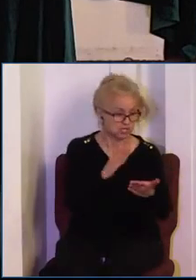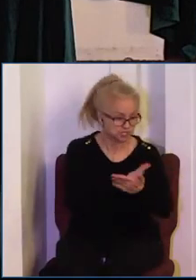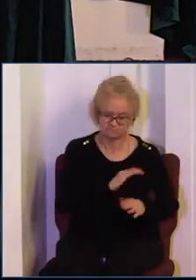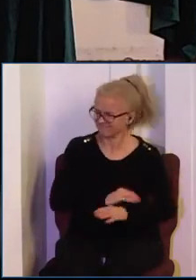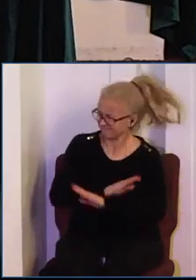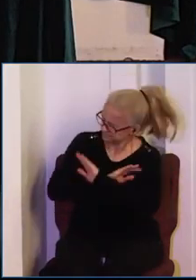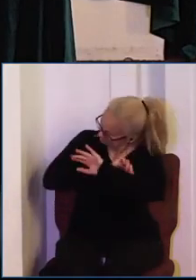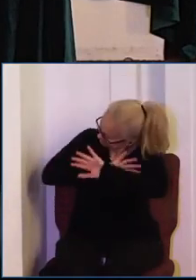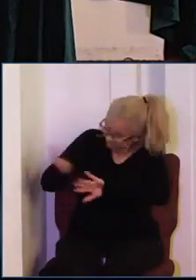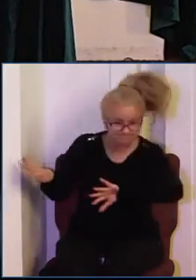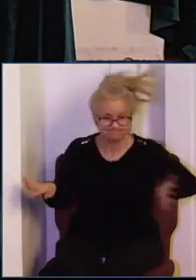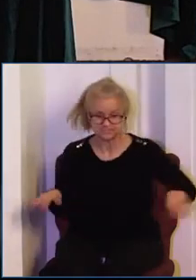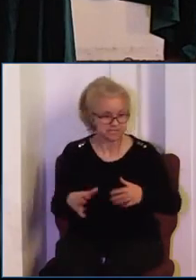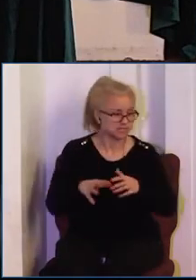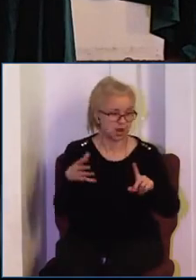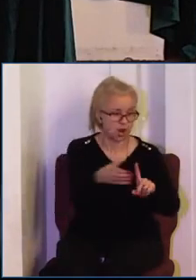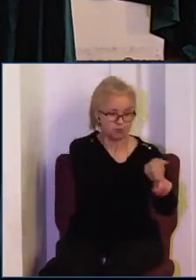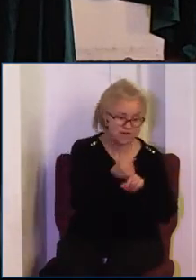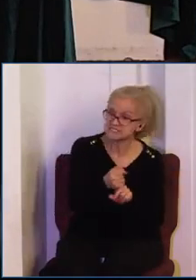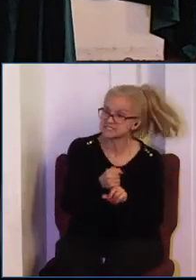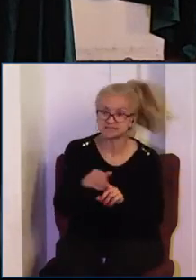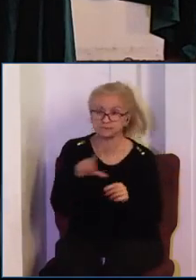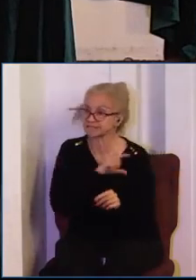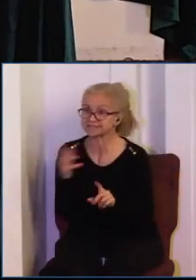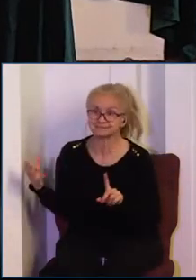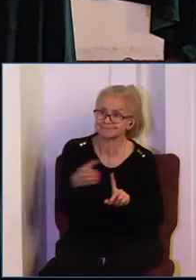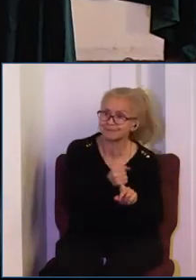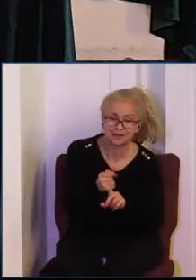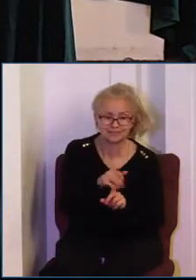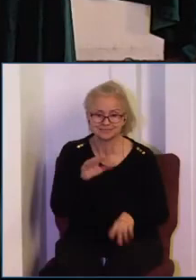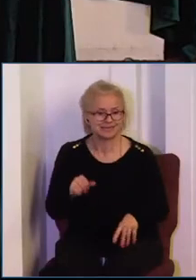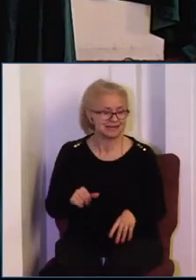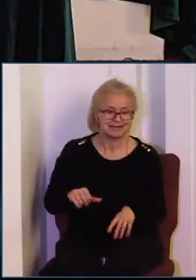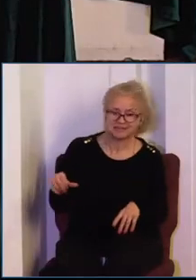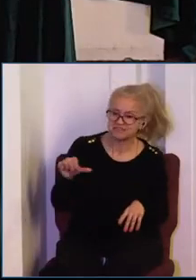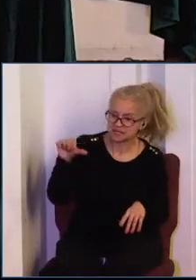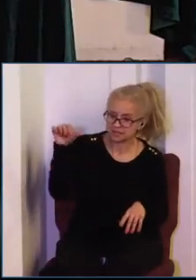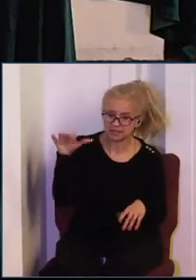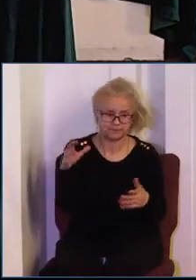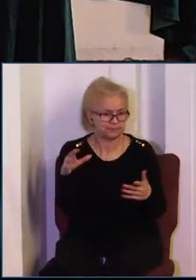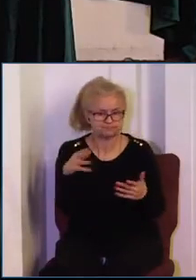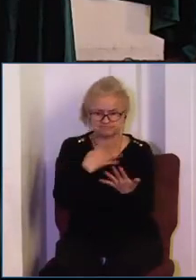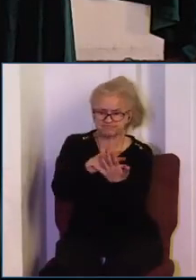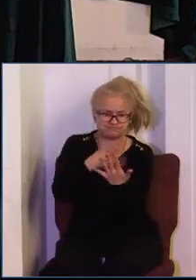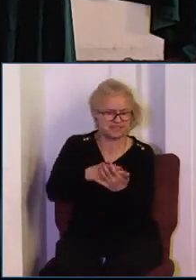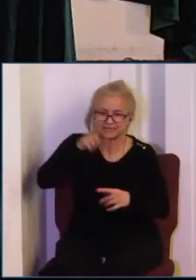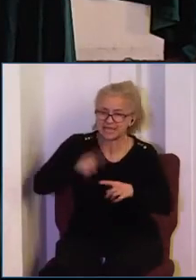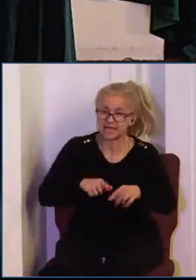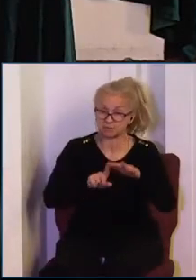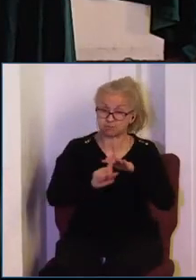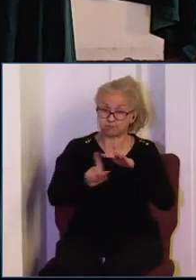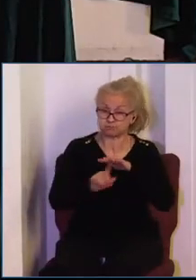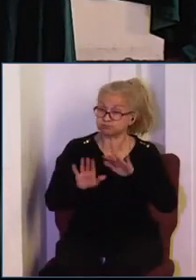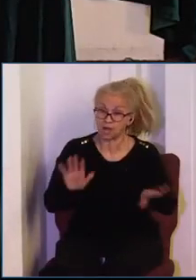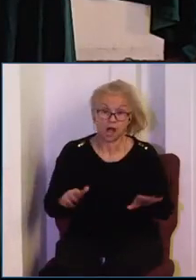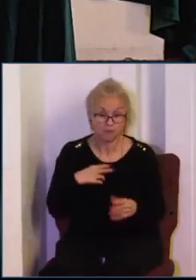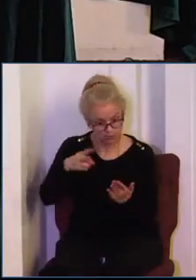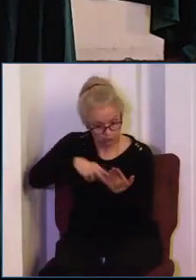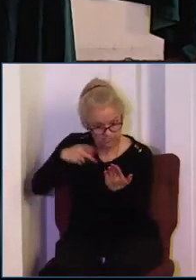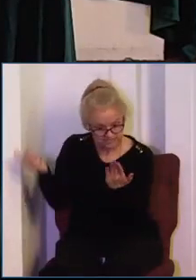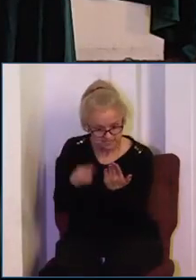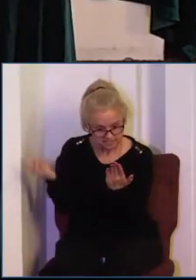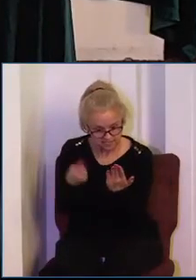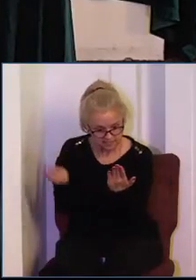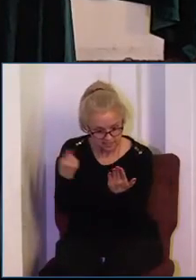The arrested, he was arrested. The bars couldn't keep him. I'm telling you, I would read all of this